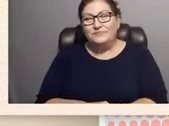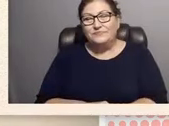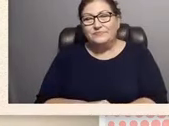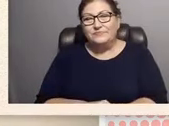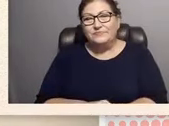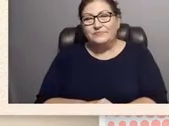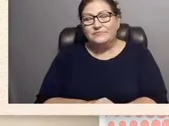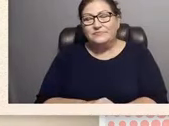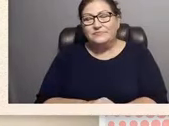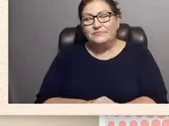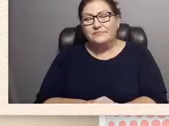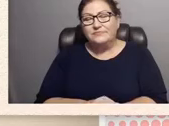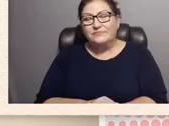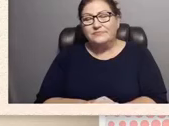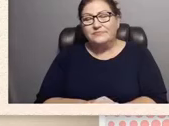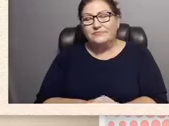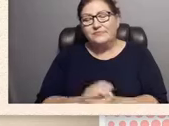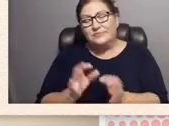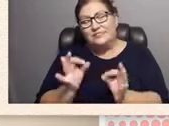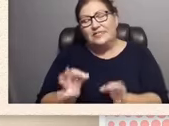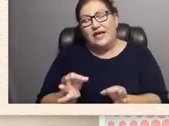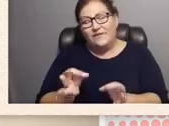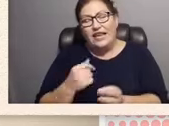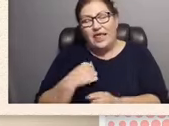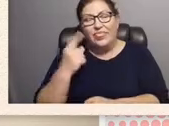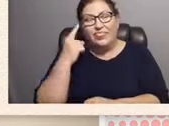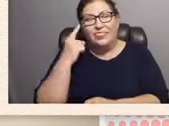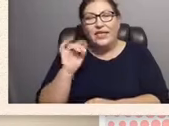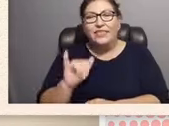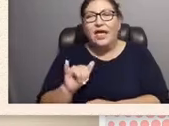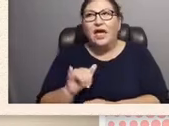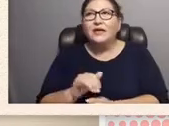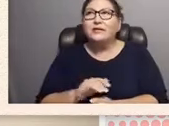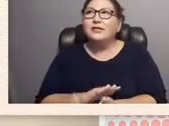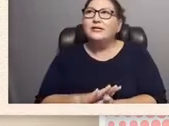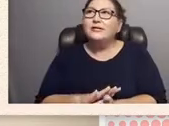definitely, I think that